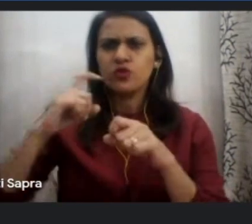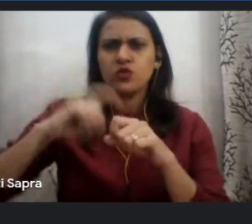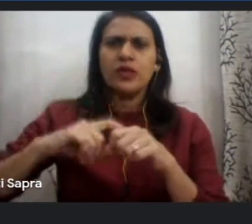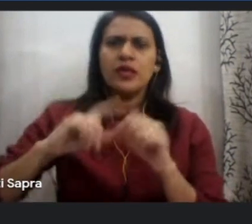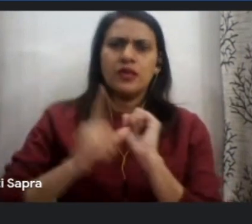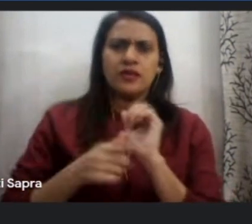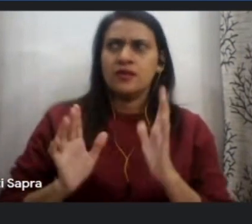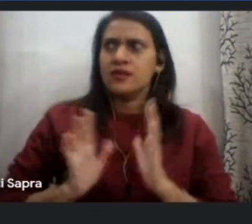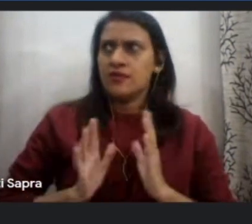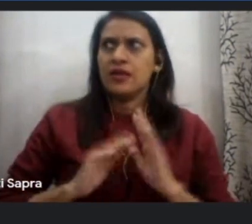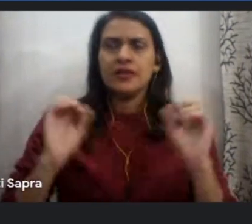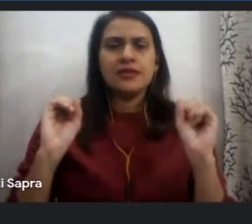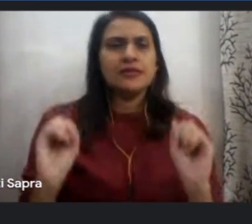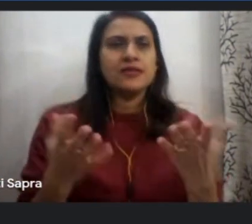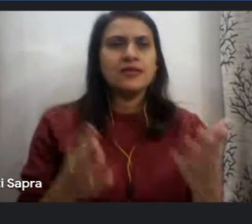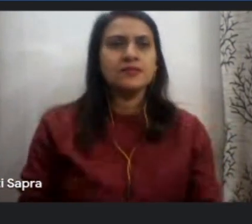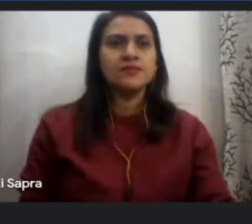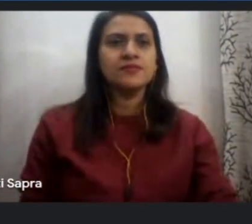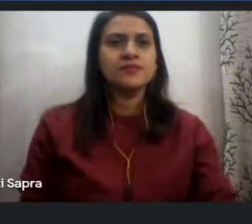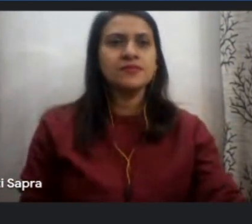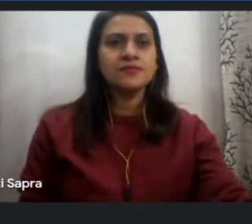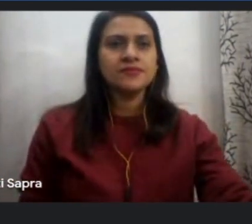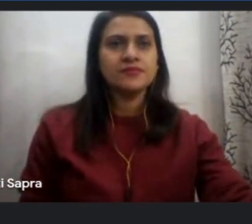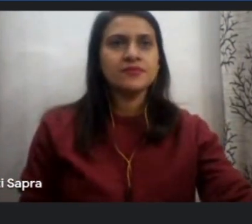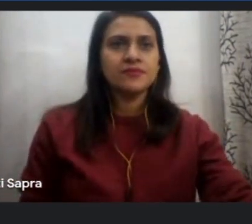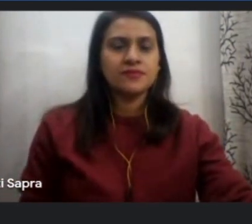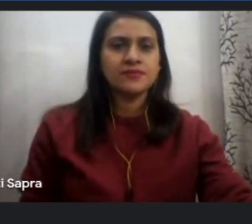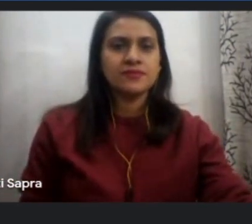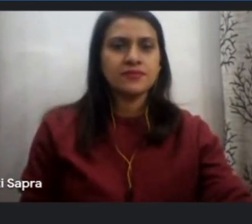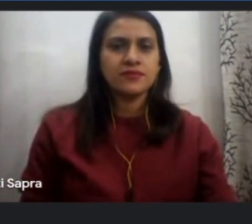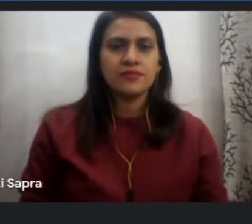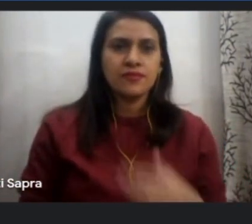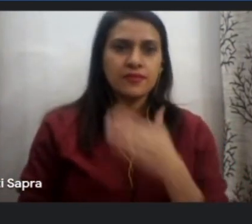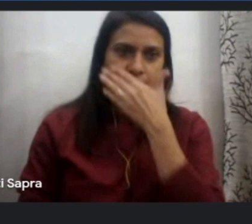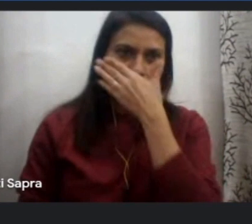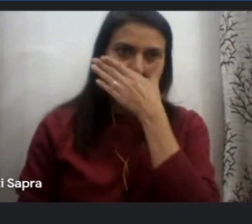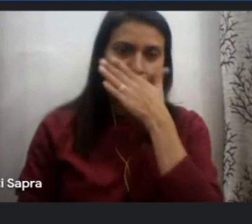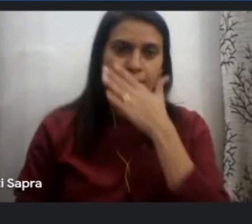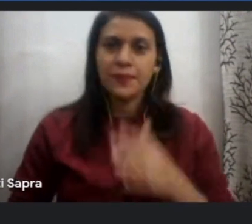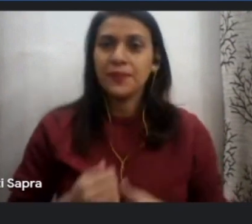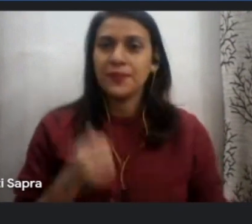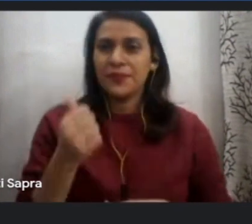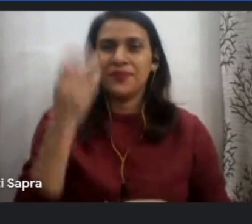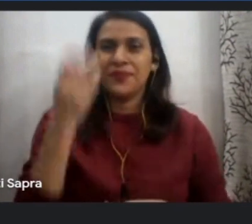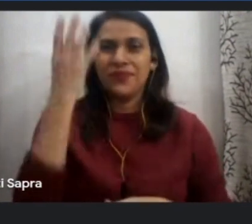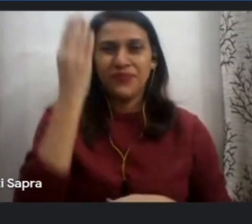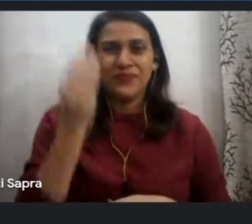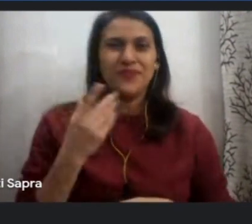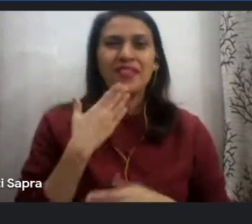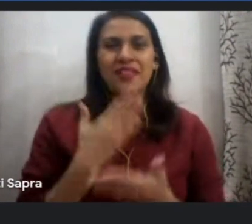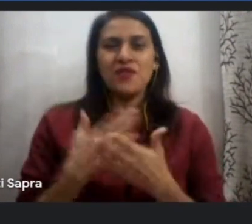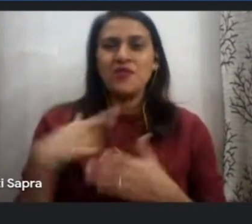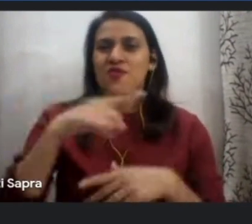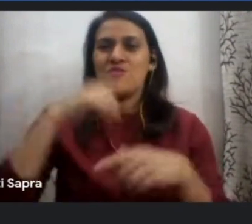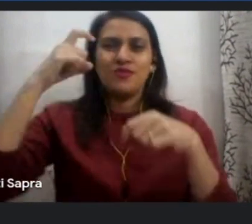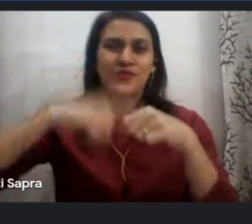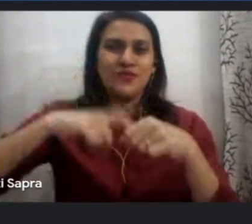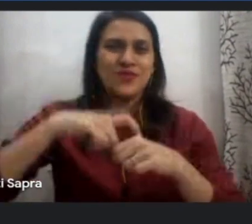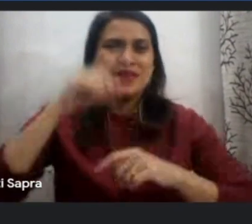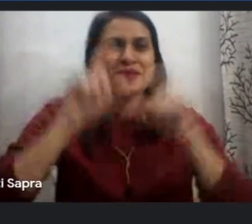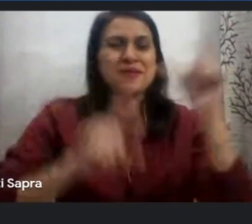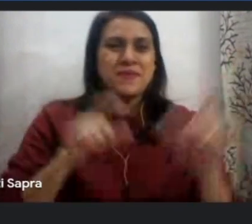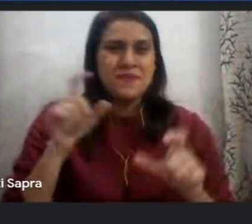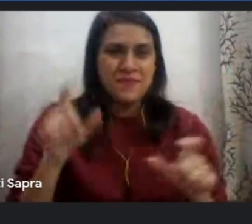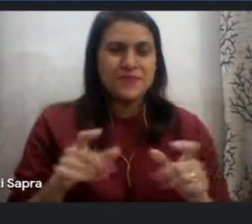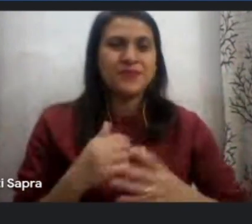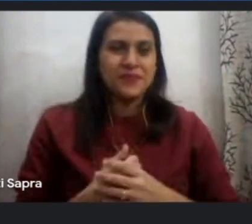Good evening, everybody. Thanks so much for tuning in to this evening's program, participatory